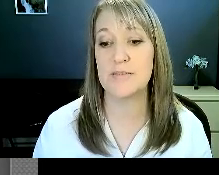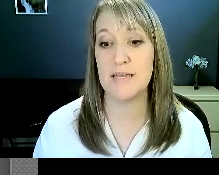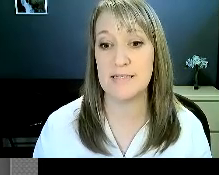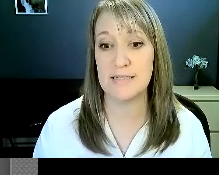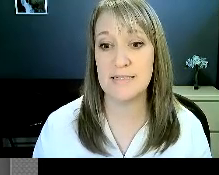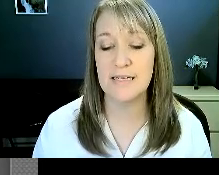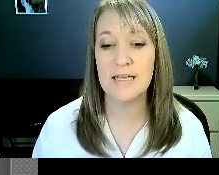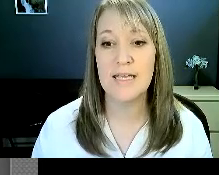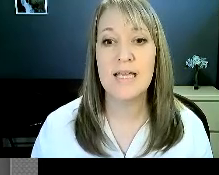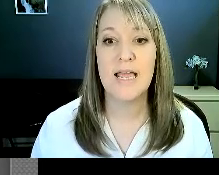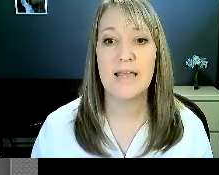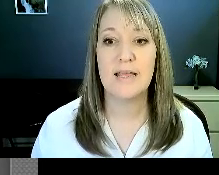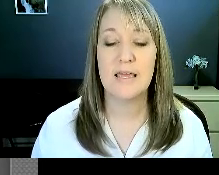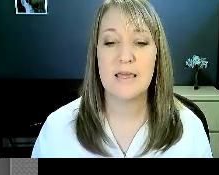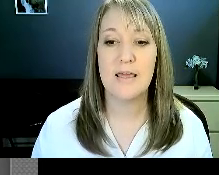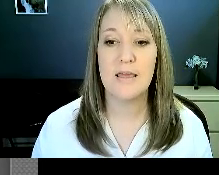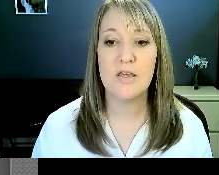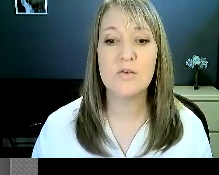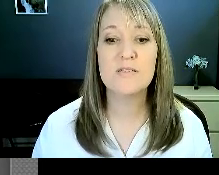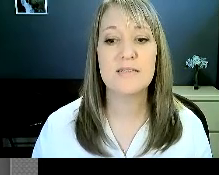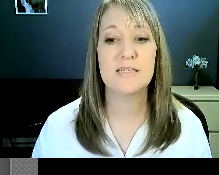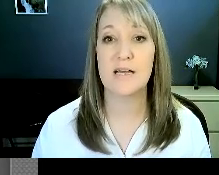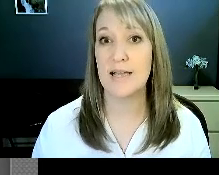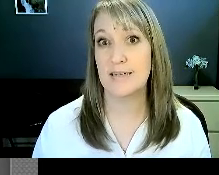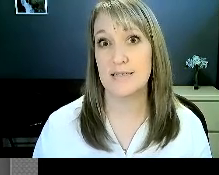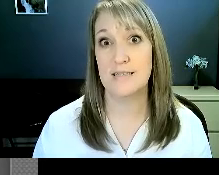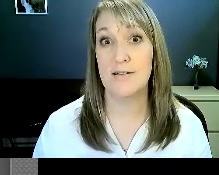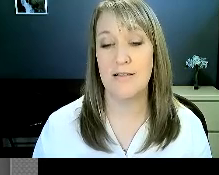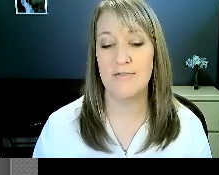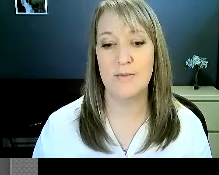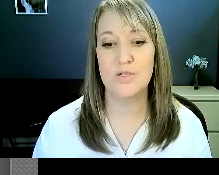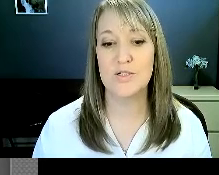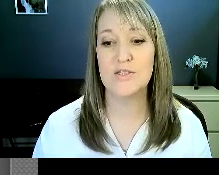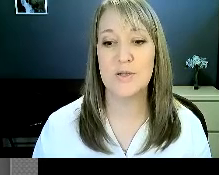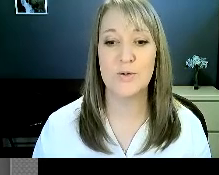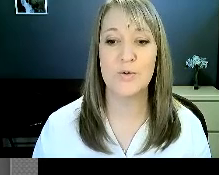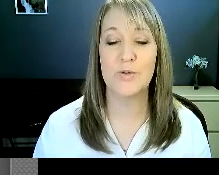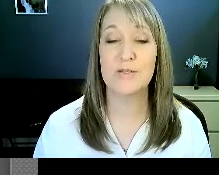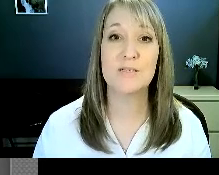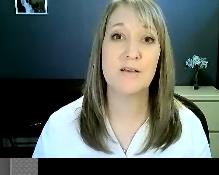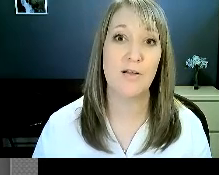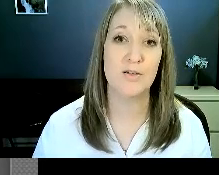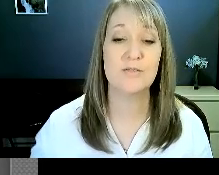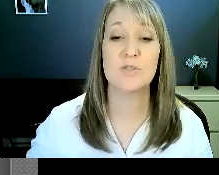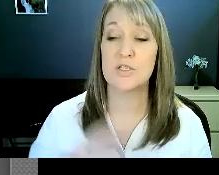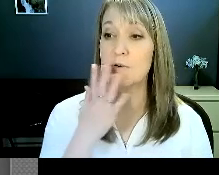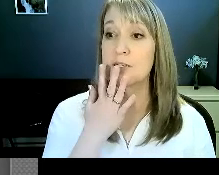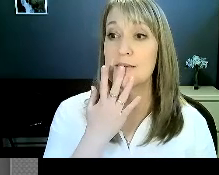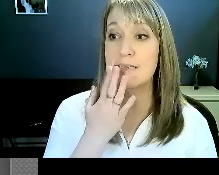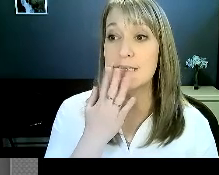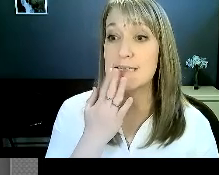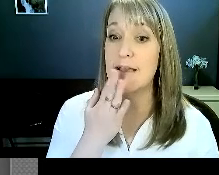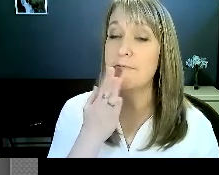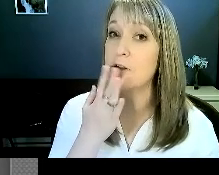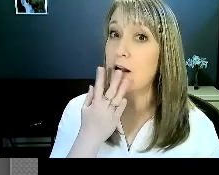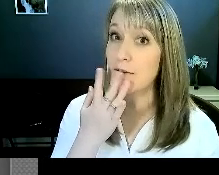Chuck Baird's pieces. And he uses signs in all of them, which is so cool. This one's colors, which of course,